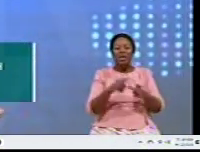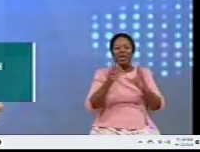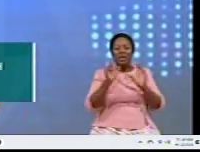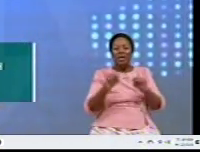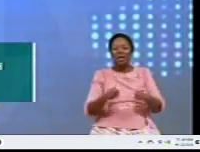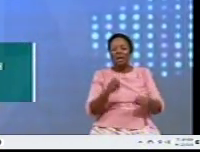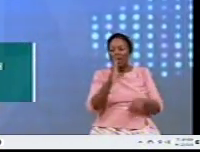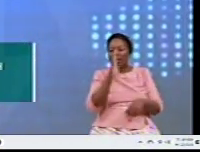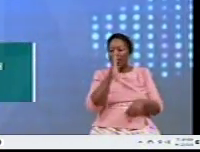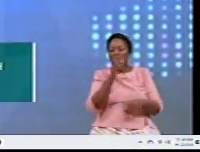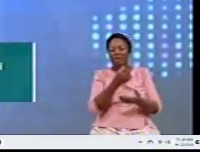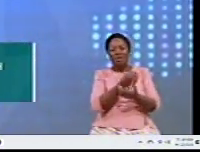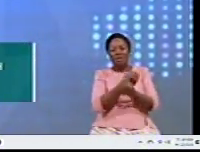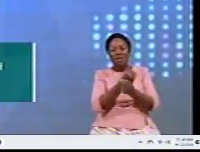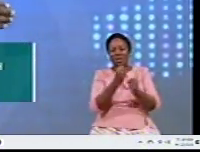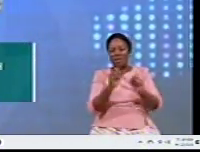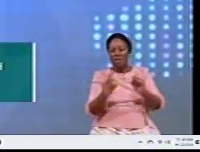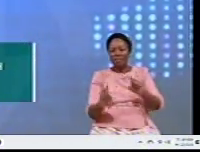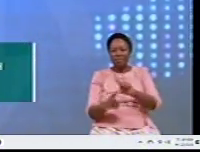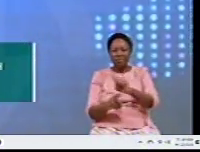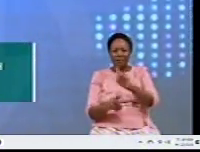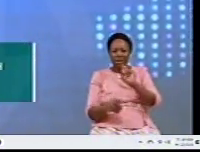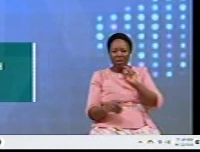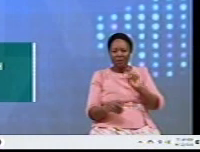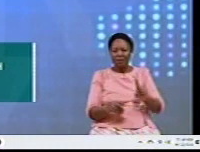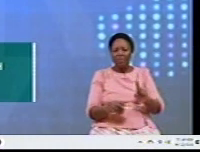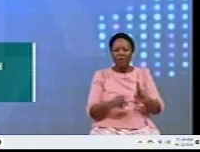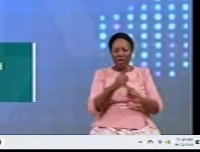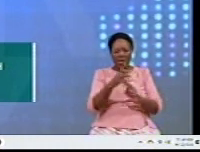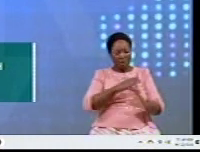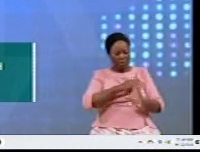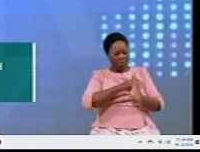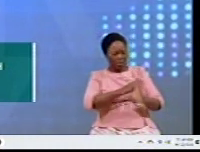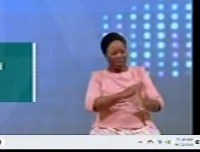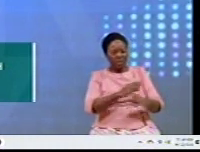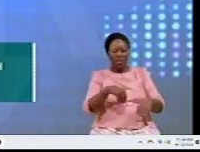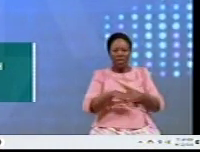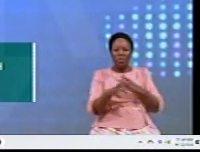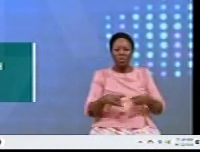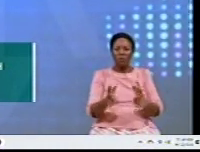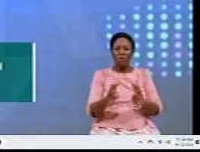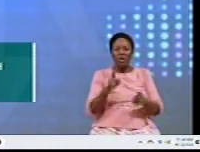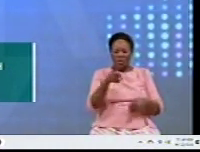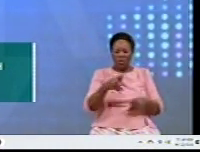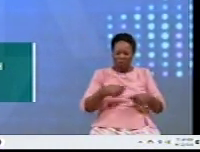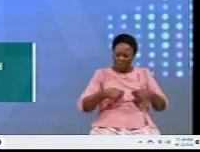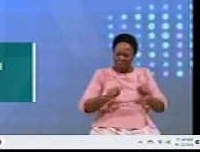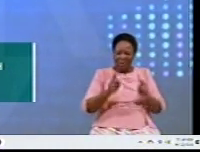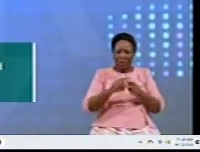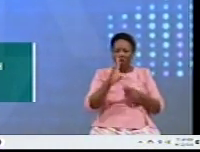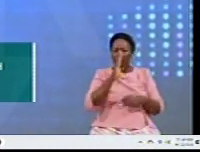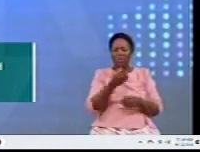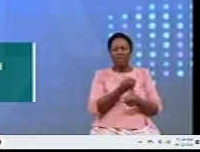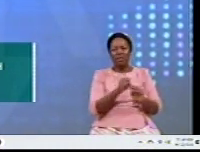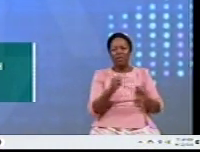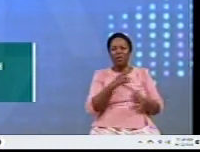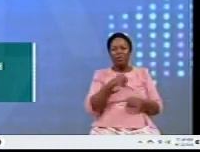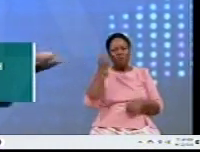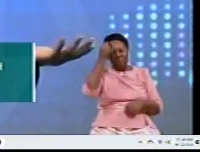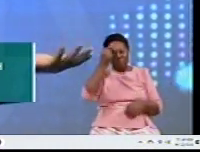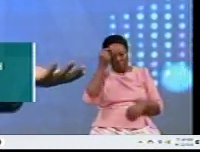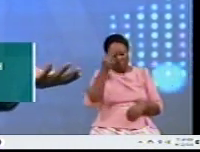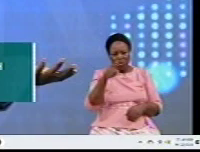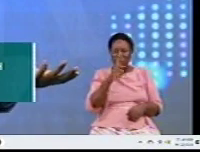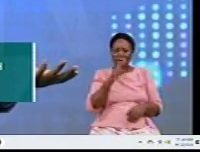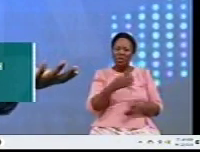be saved?" When there's a blockage in your way, you've tried to be saved, you thought you were